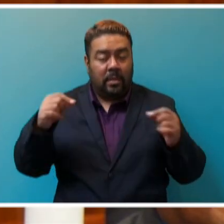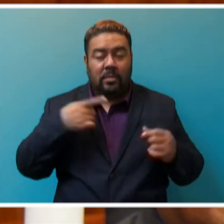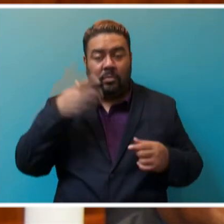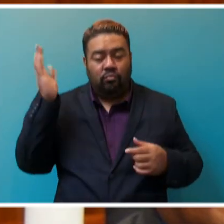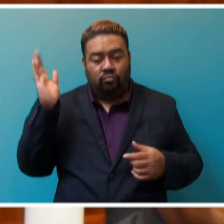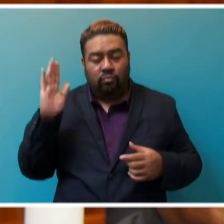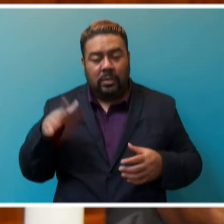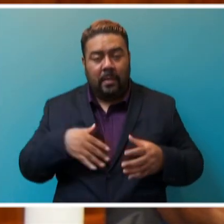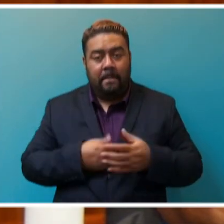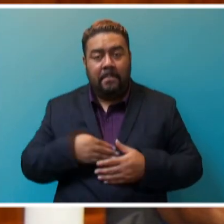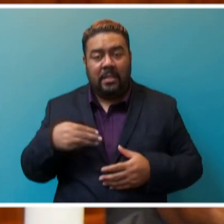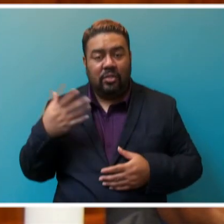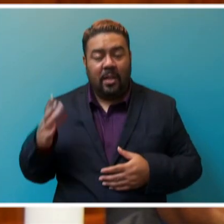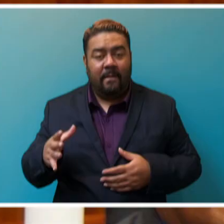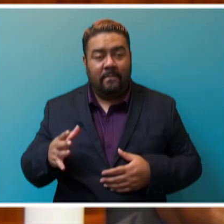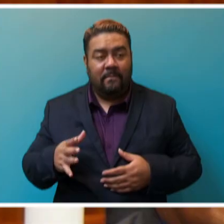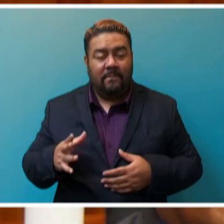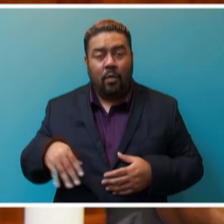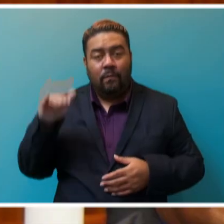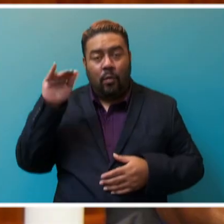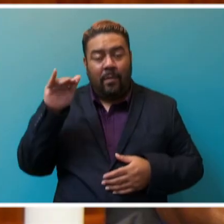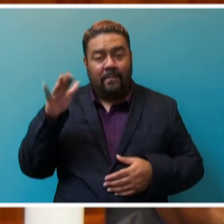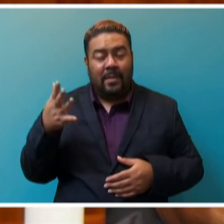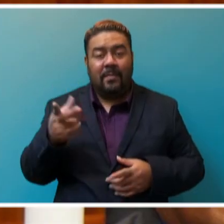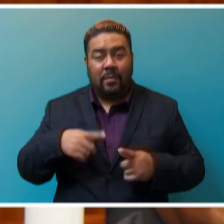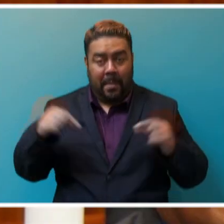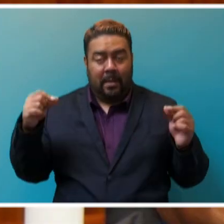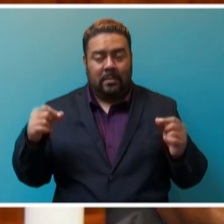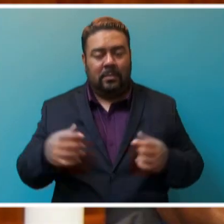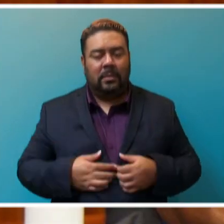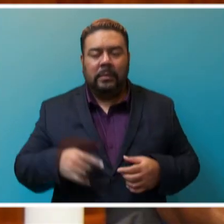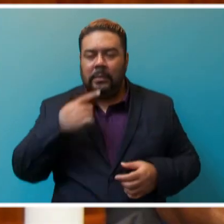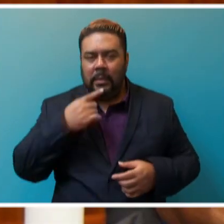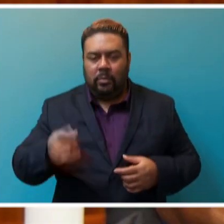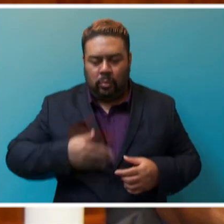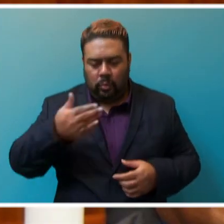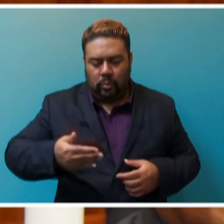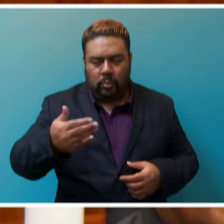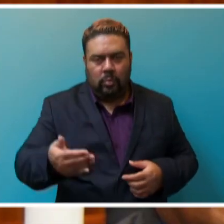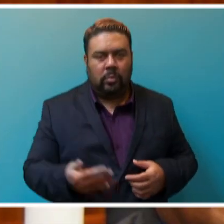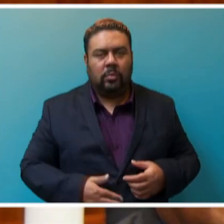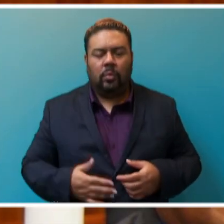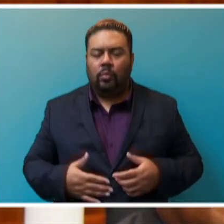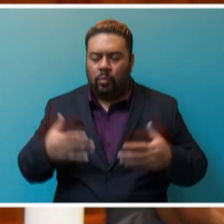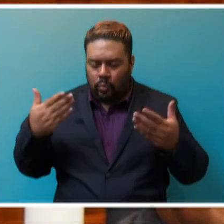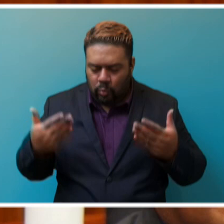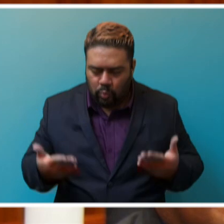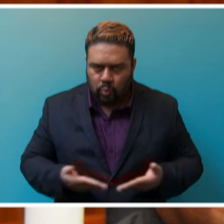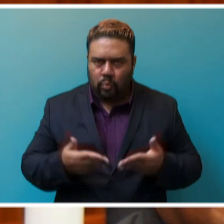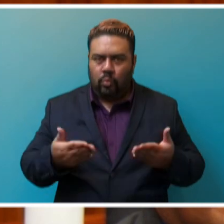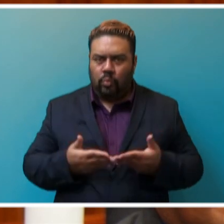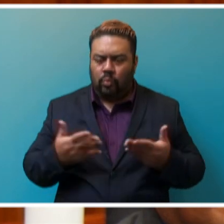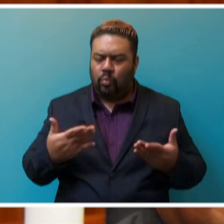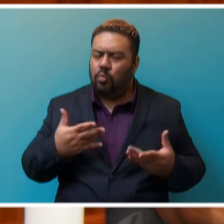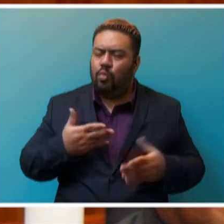the Minister for Foreign Affairs of Japan, have been ongoing to introduce technologies and